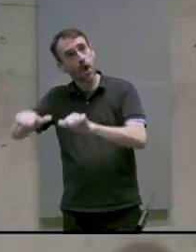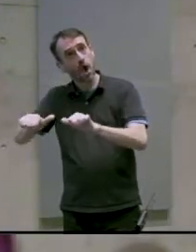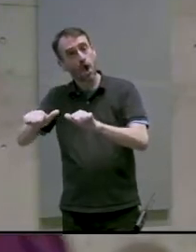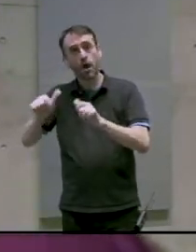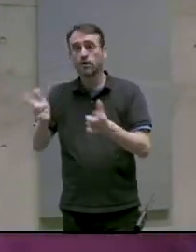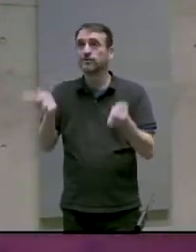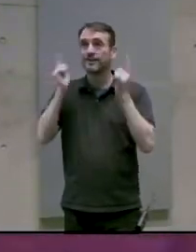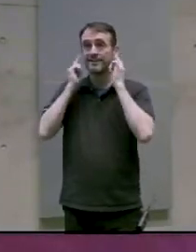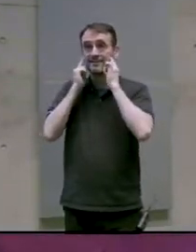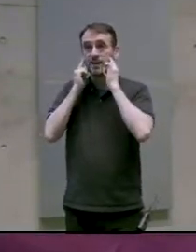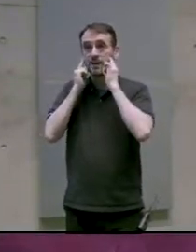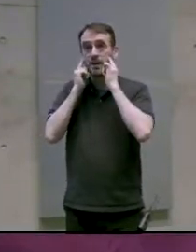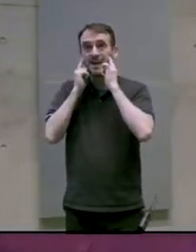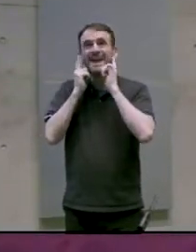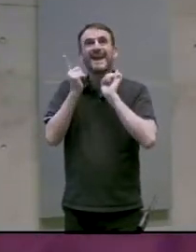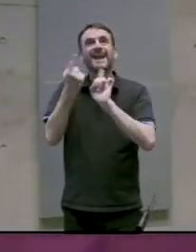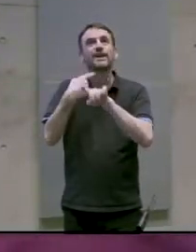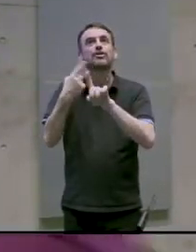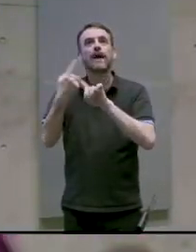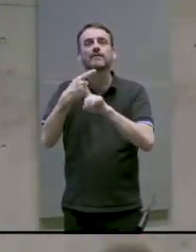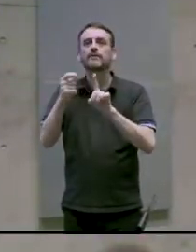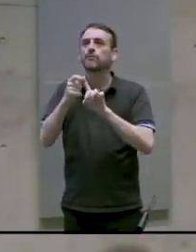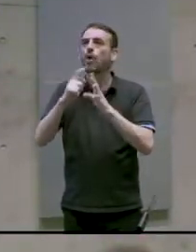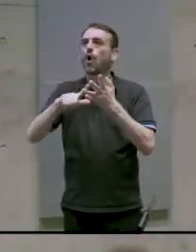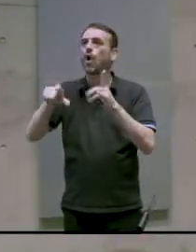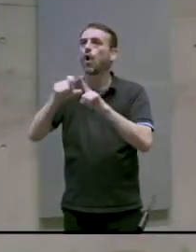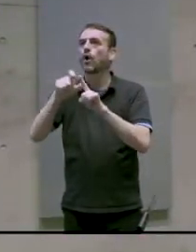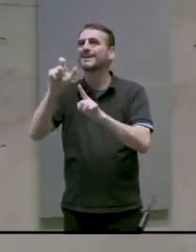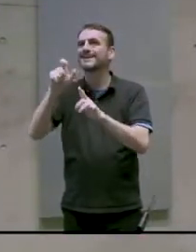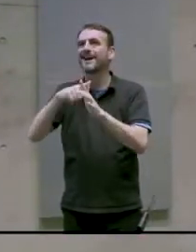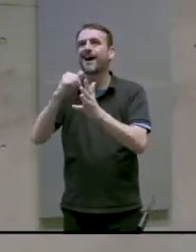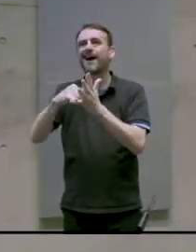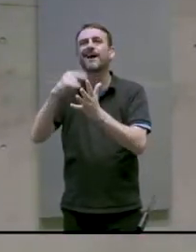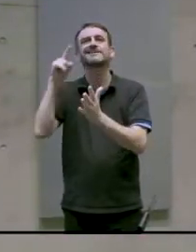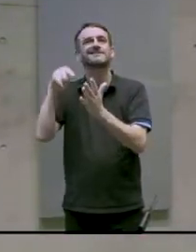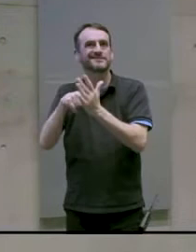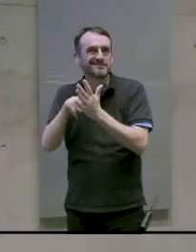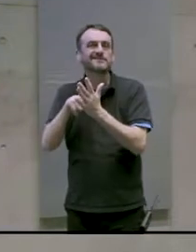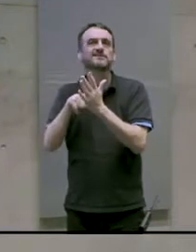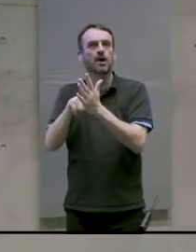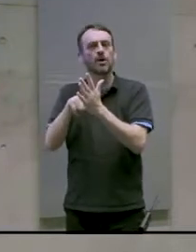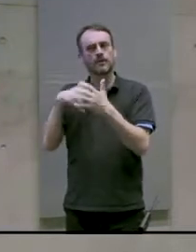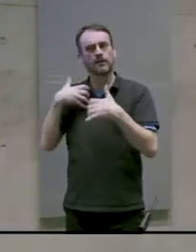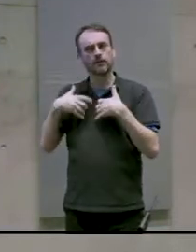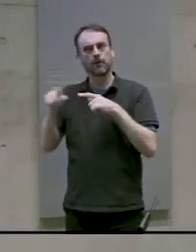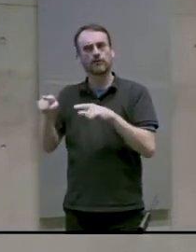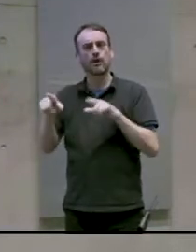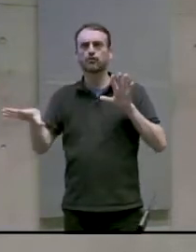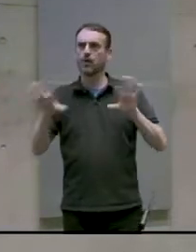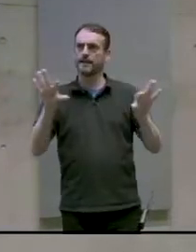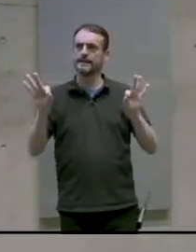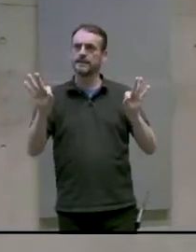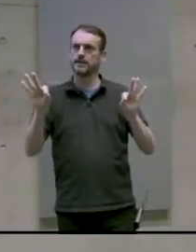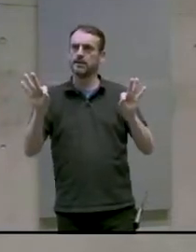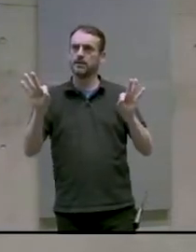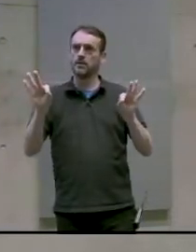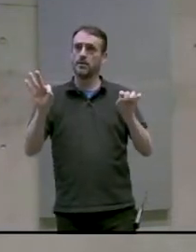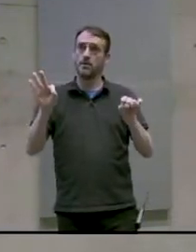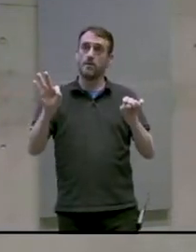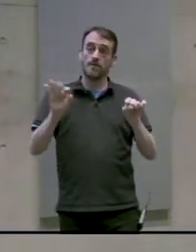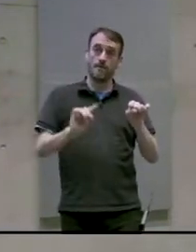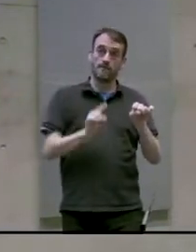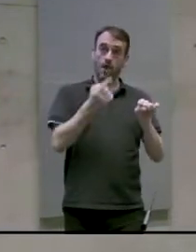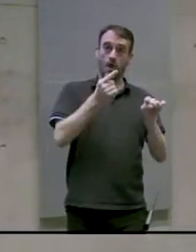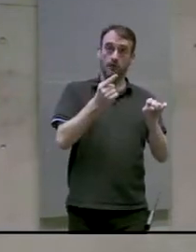a sort of interactive podcast if you wanted. And we thought that was quite interesting, but because obviously you can have choice, the first choice is, do you want